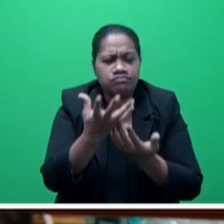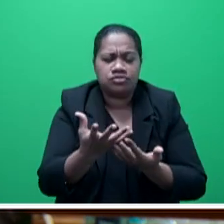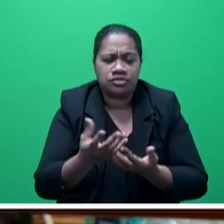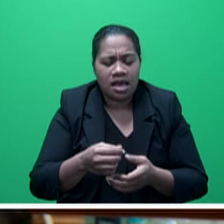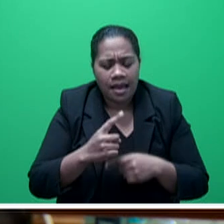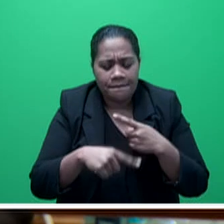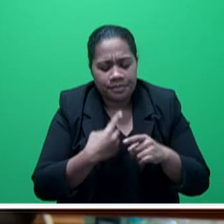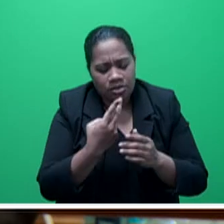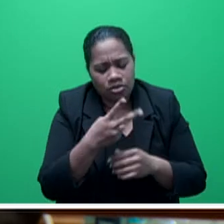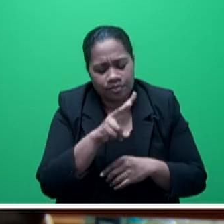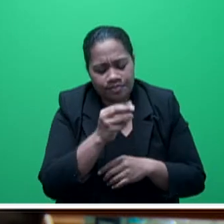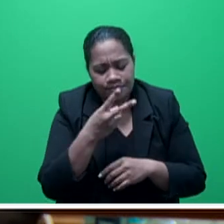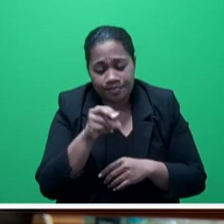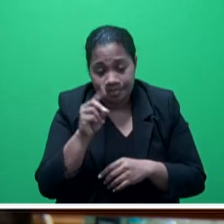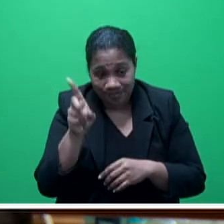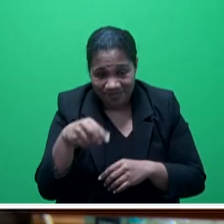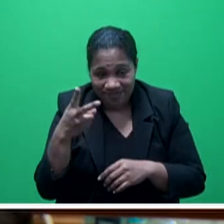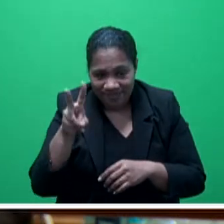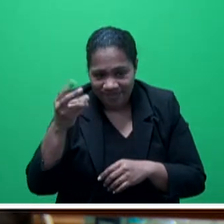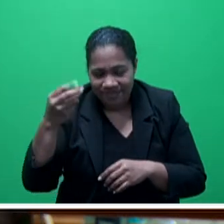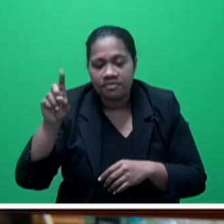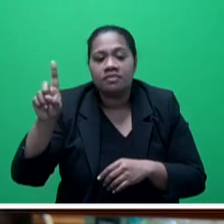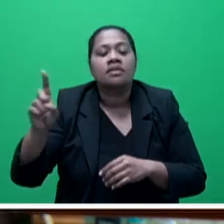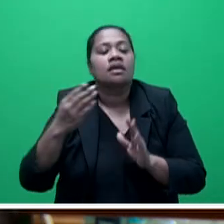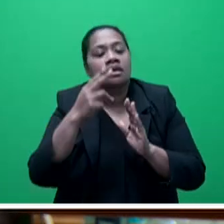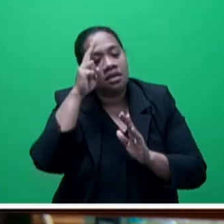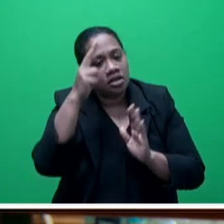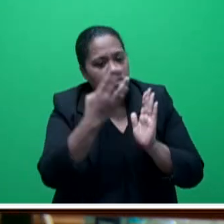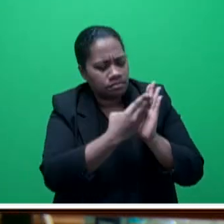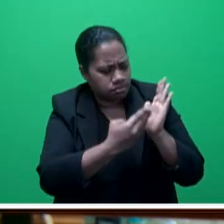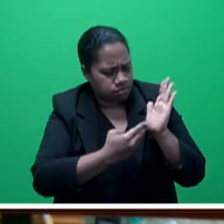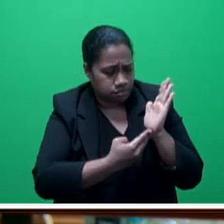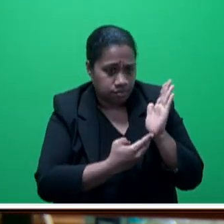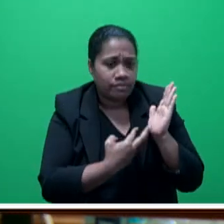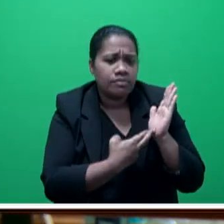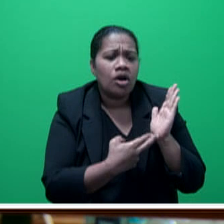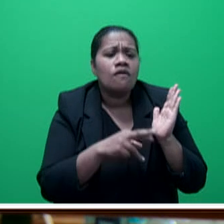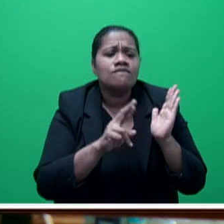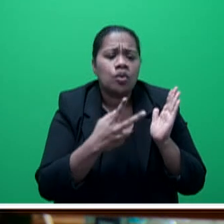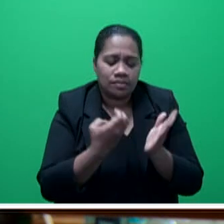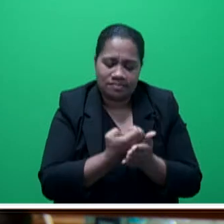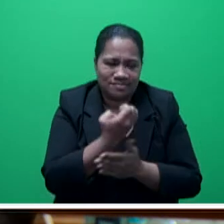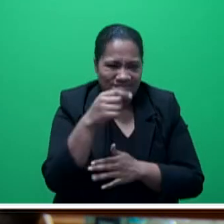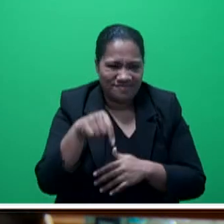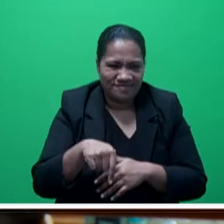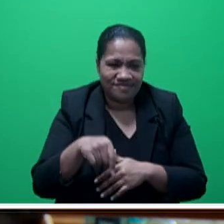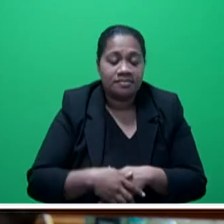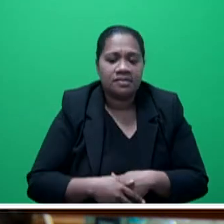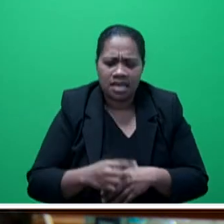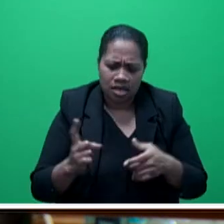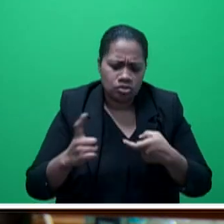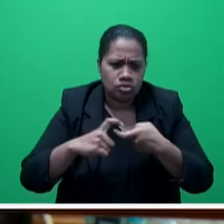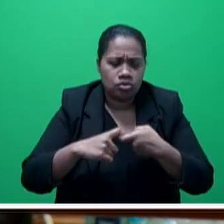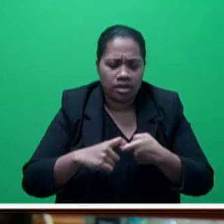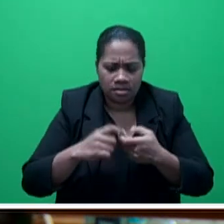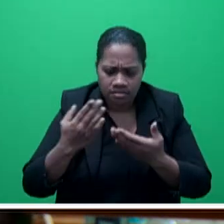budget designed to provide hope to every Fijian and the economy. I join the honourable members who have spoken before me